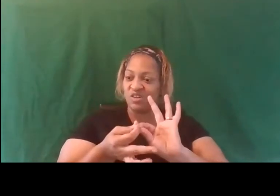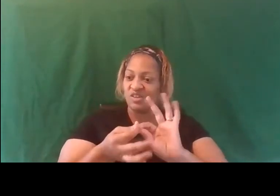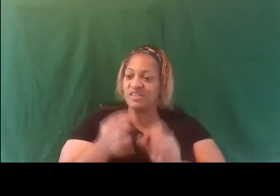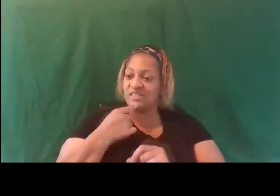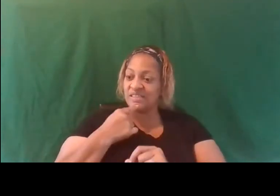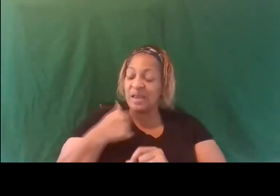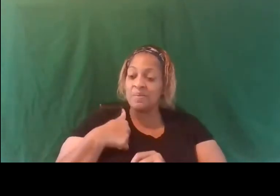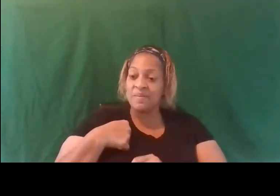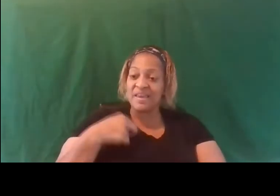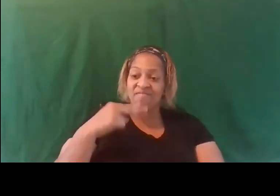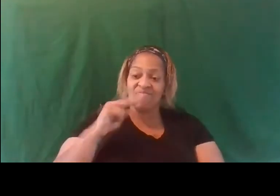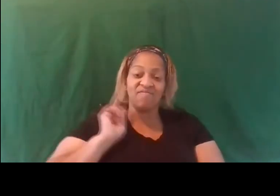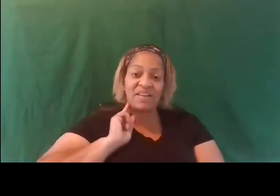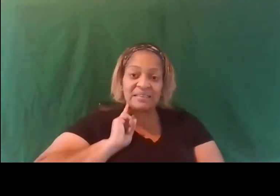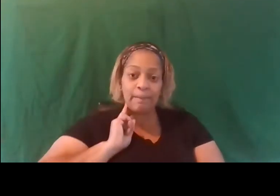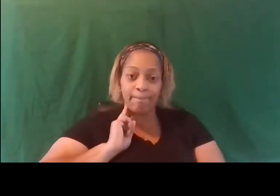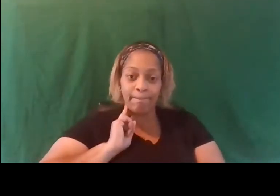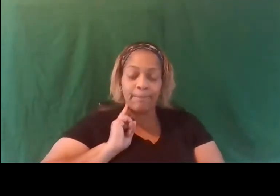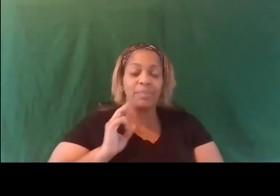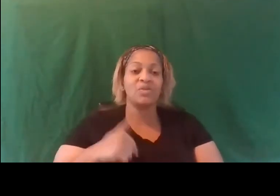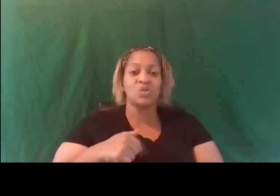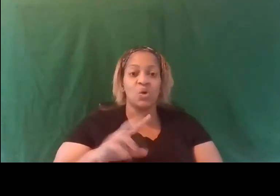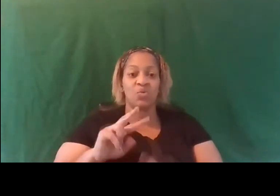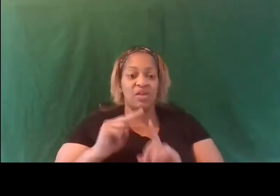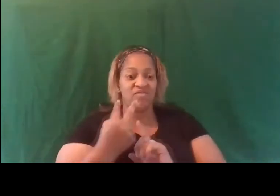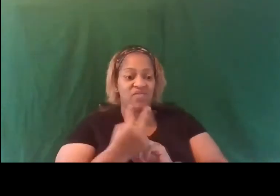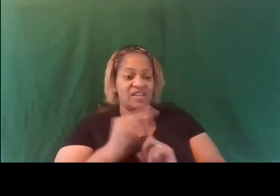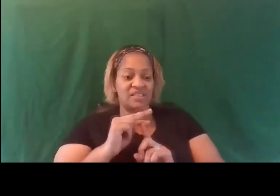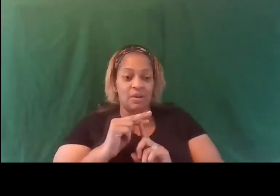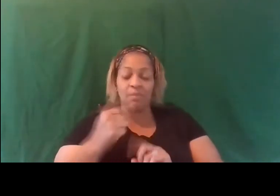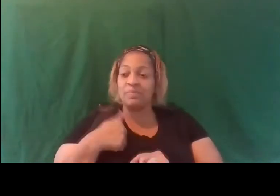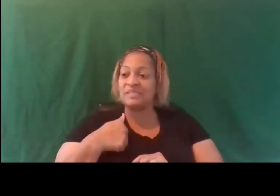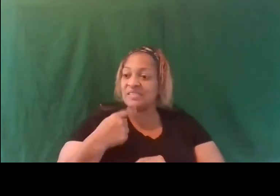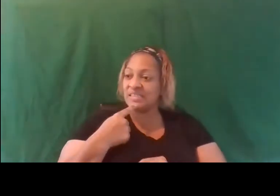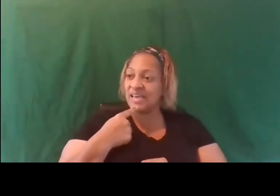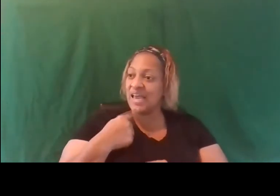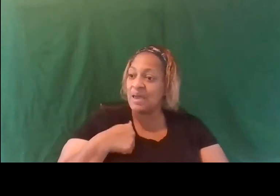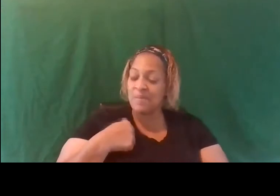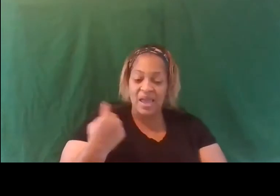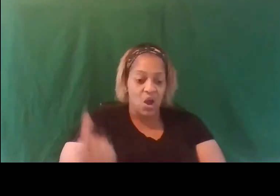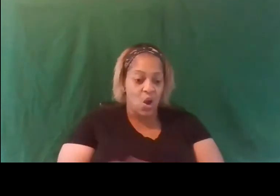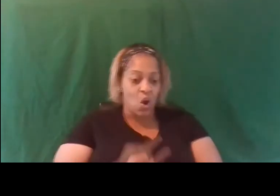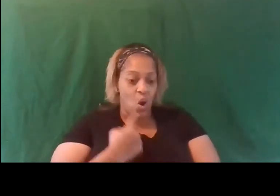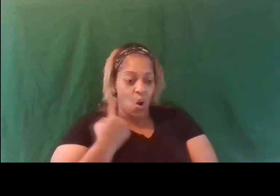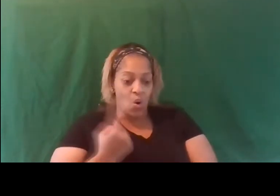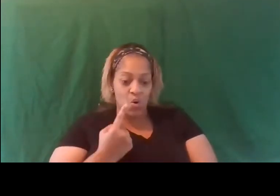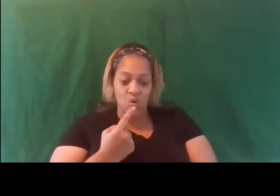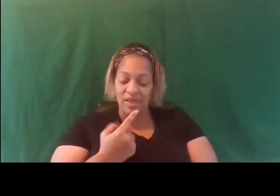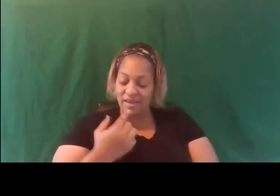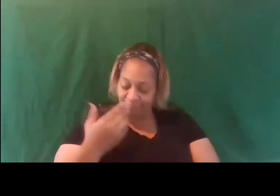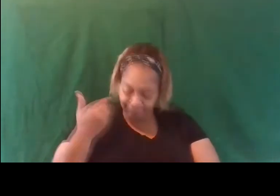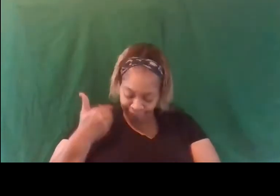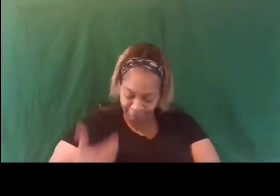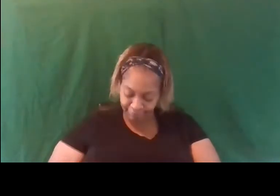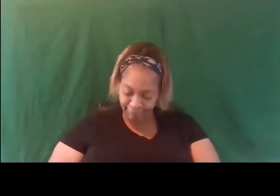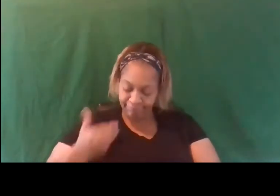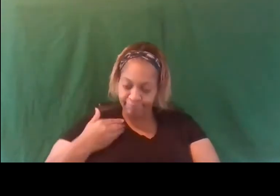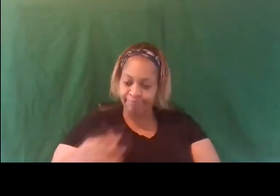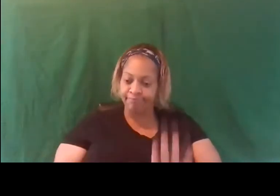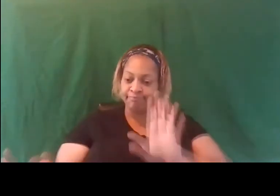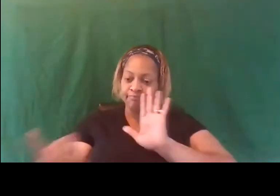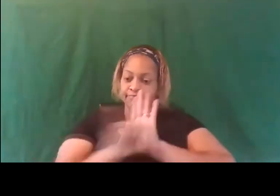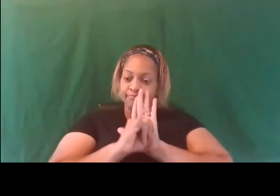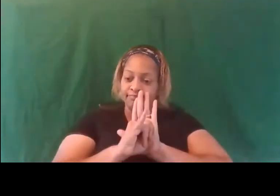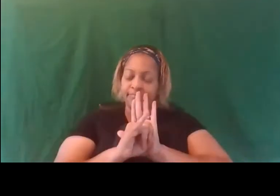victim, that lock into perceptions that say, I will only ever be a victim, because that's the way the